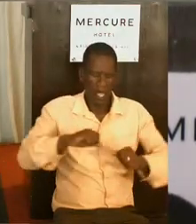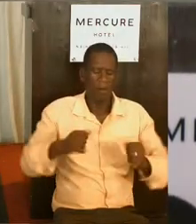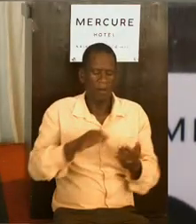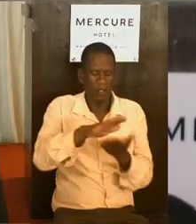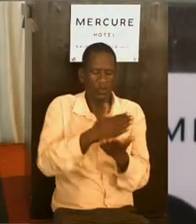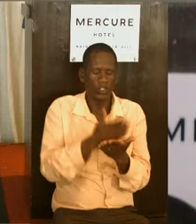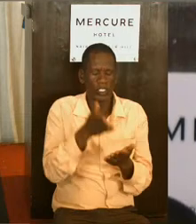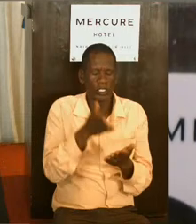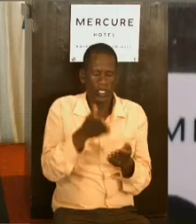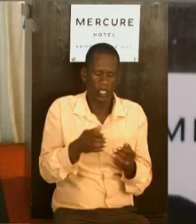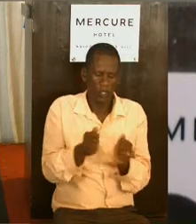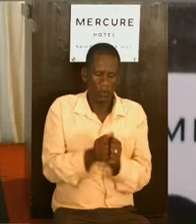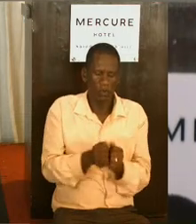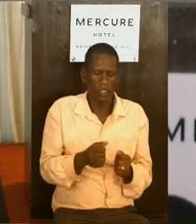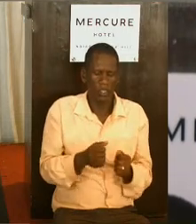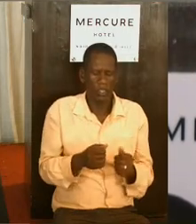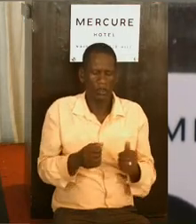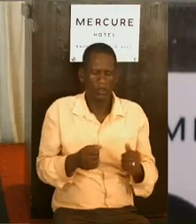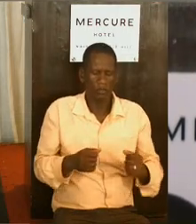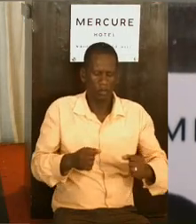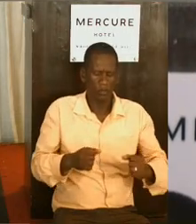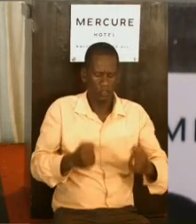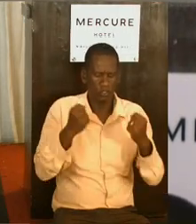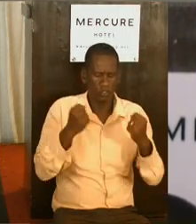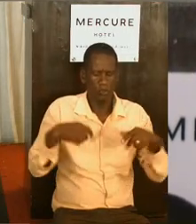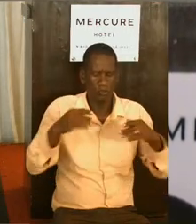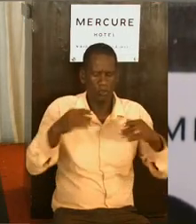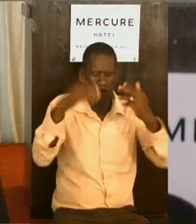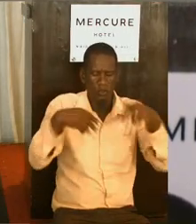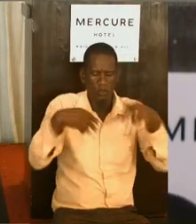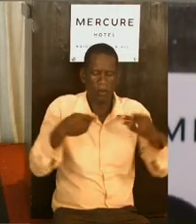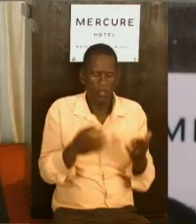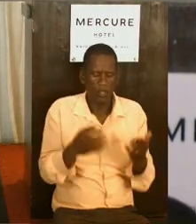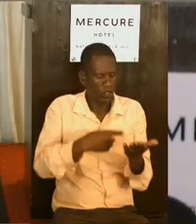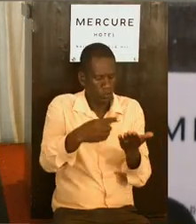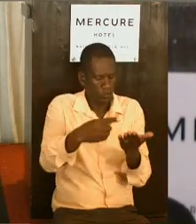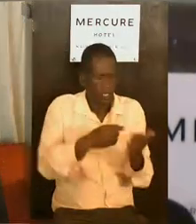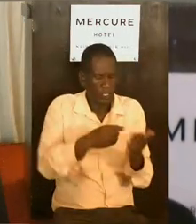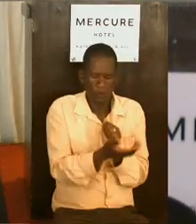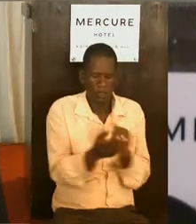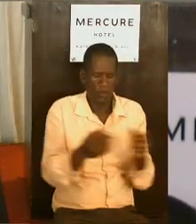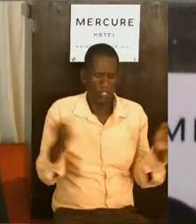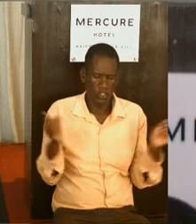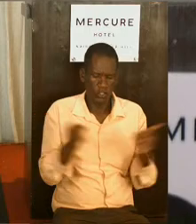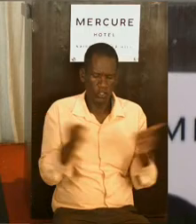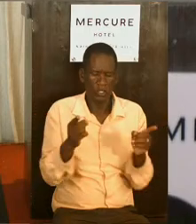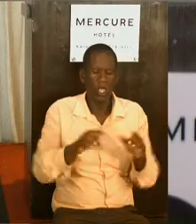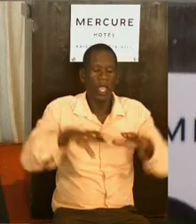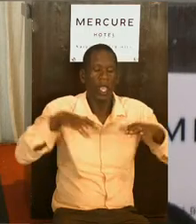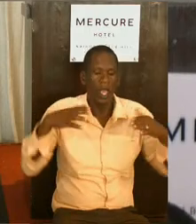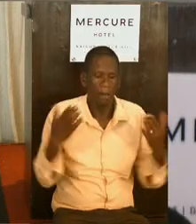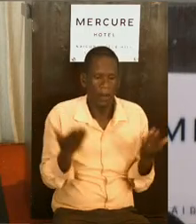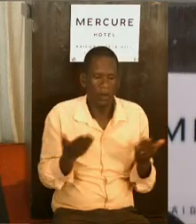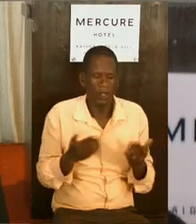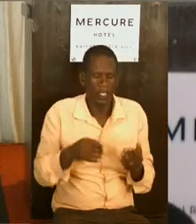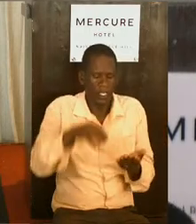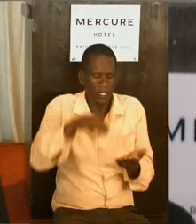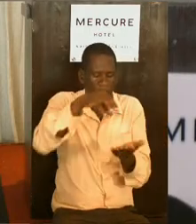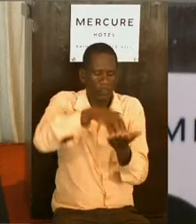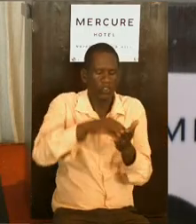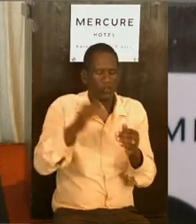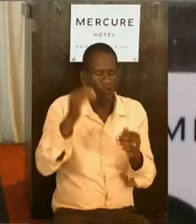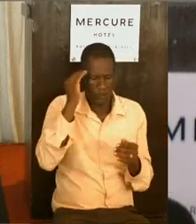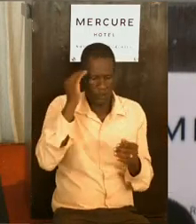this Podium with eminent fellas here just to discuss with you briefly about the nature of